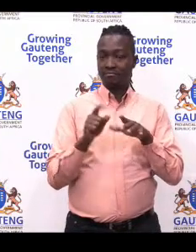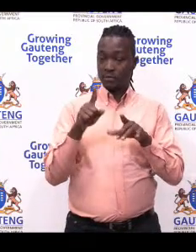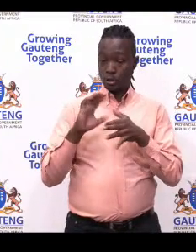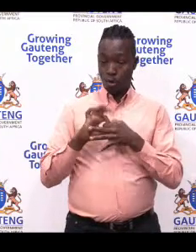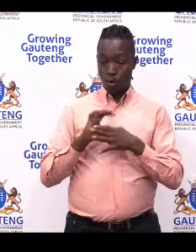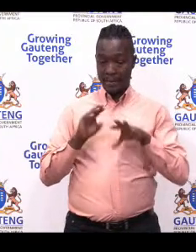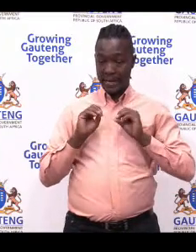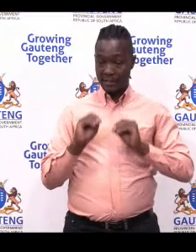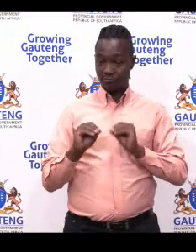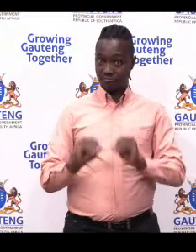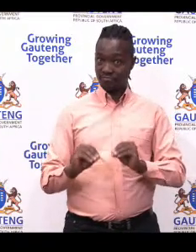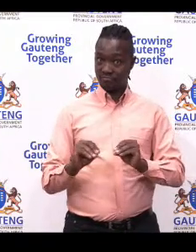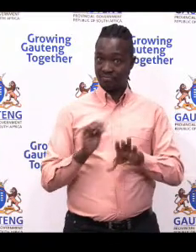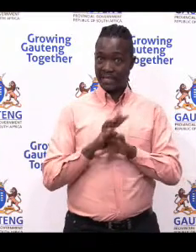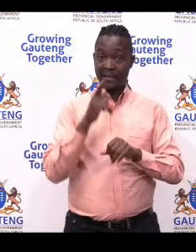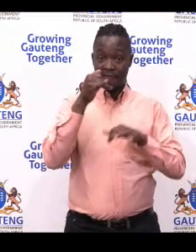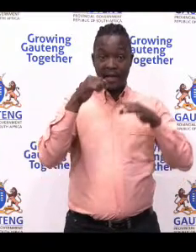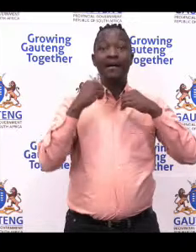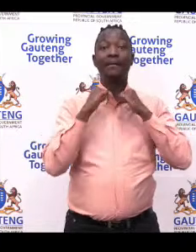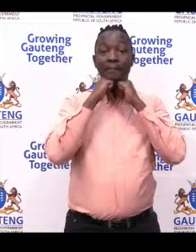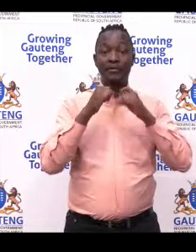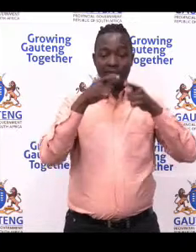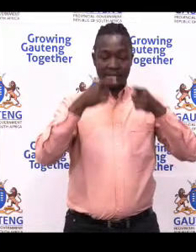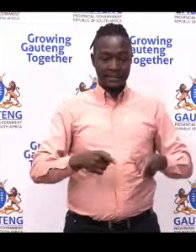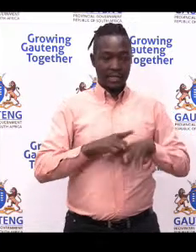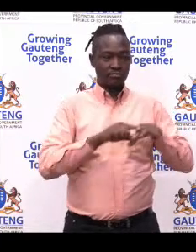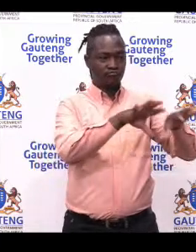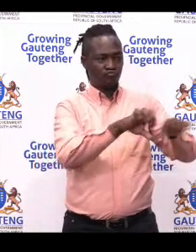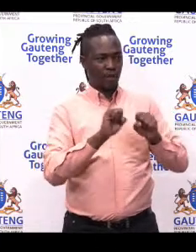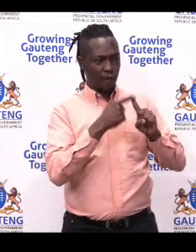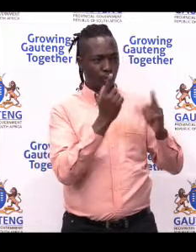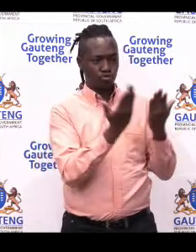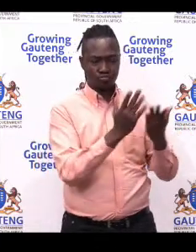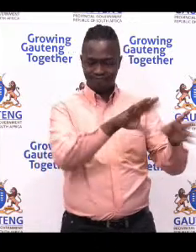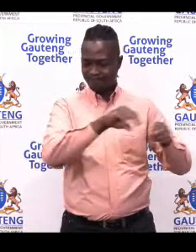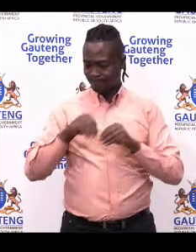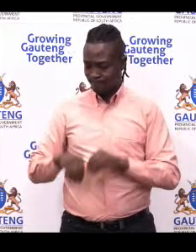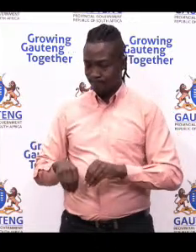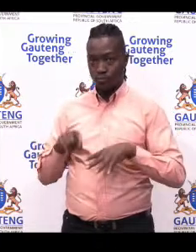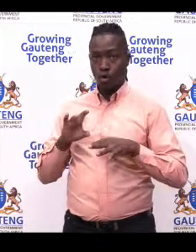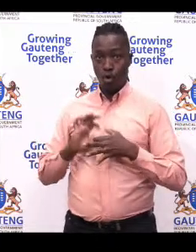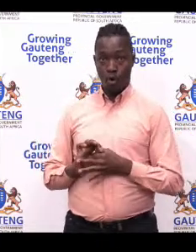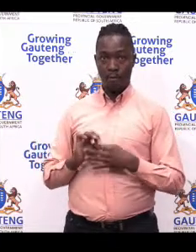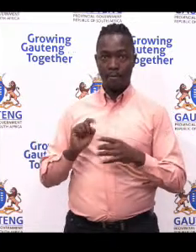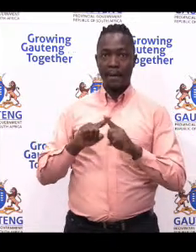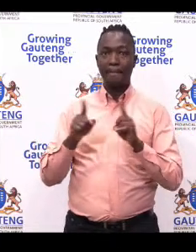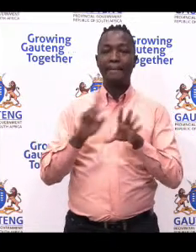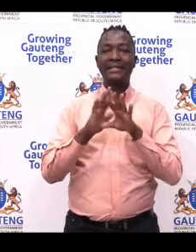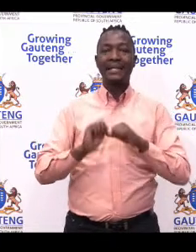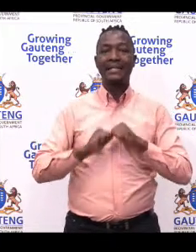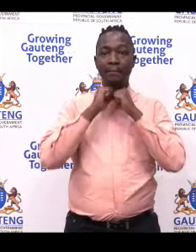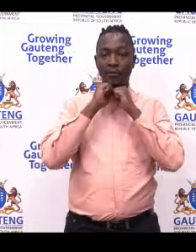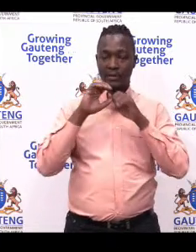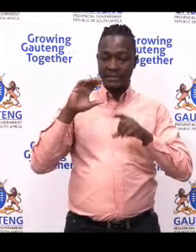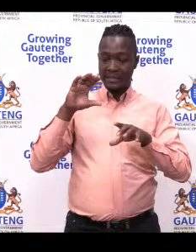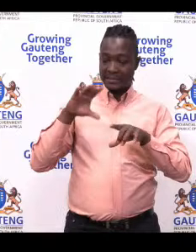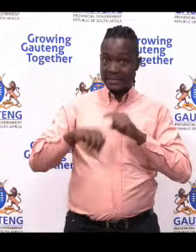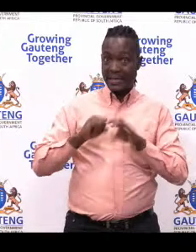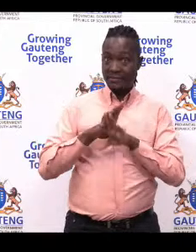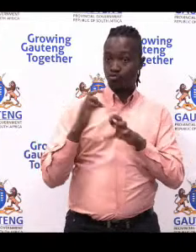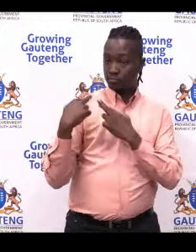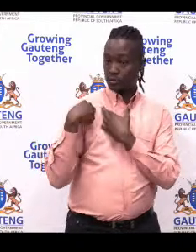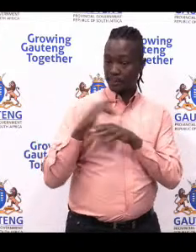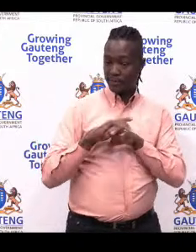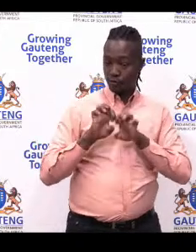parent decides to take their child away from school, and they are not registered with any school, but the parent takes responsibility for